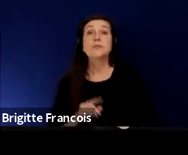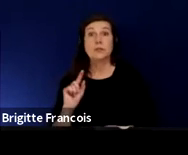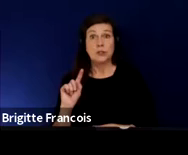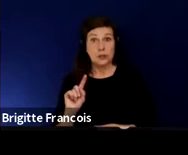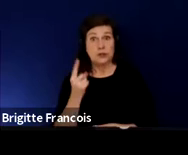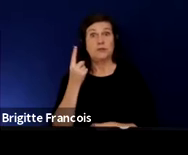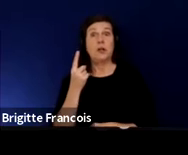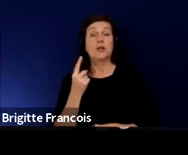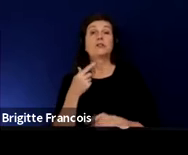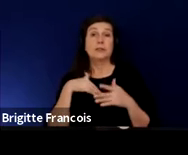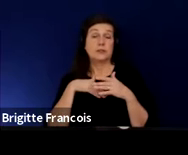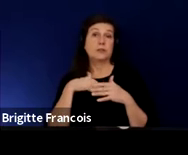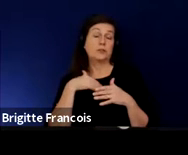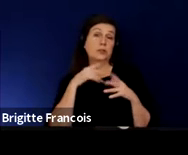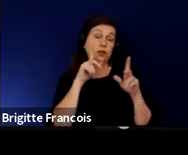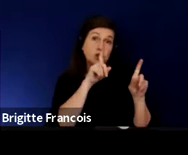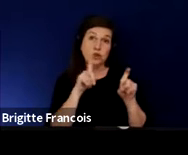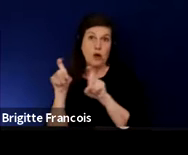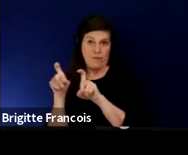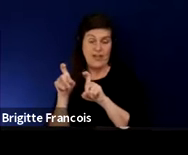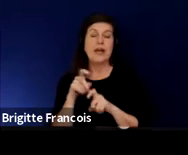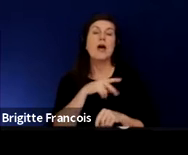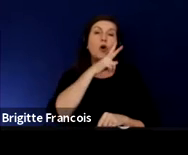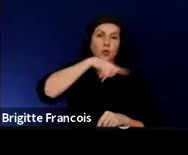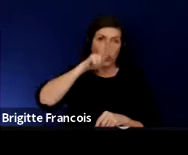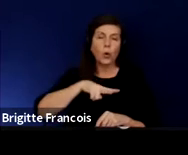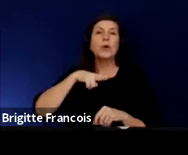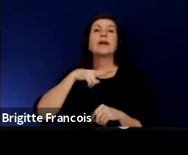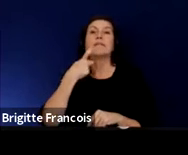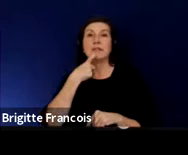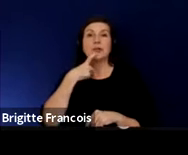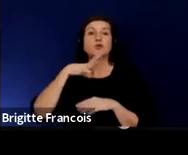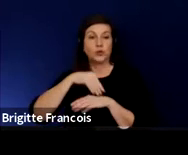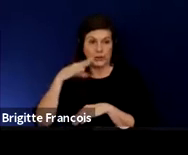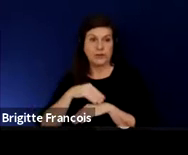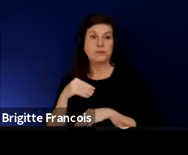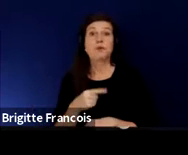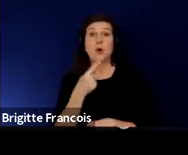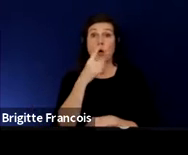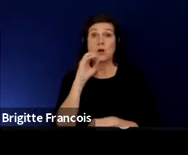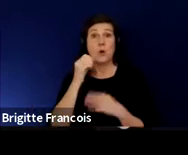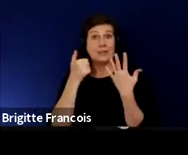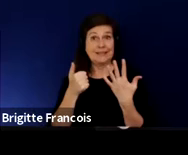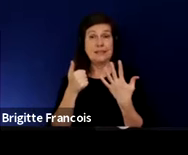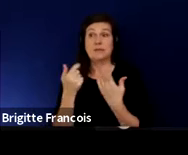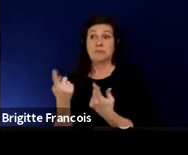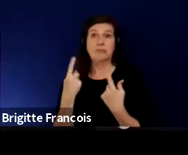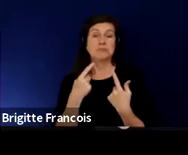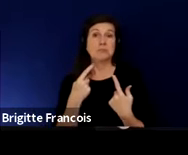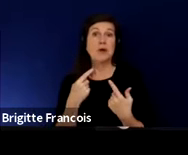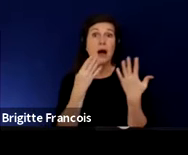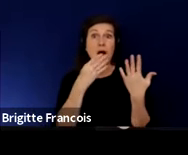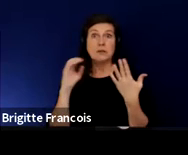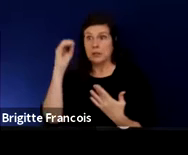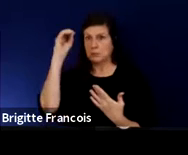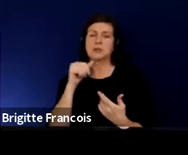in Norway, Finland, and Sweden, we have 106 respondents. 90% of them said they were well treated. All